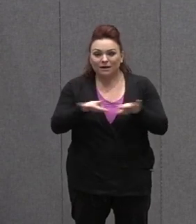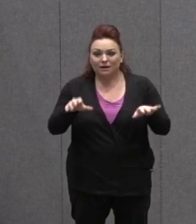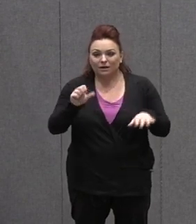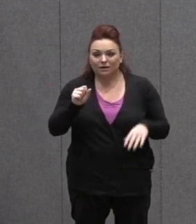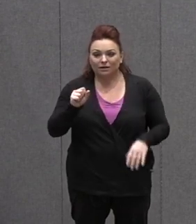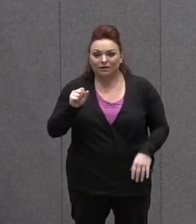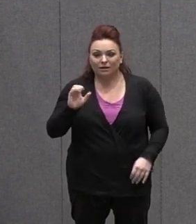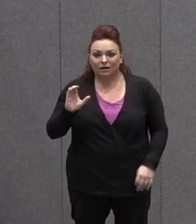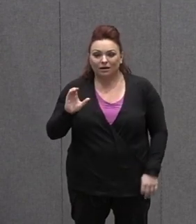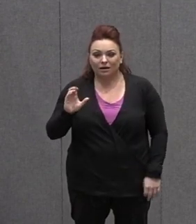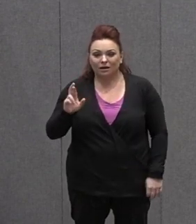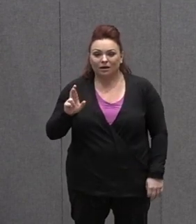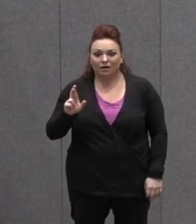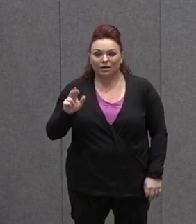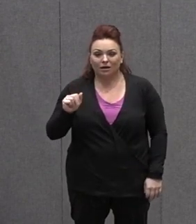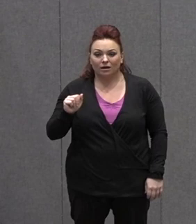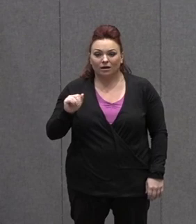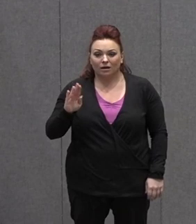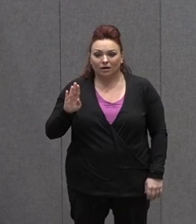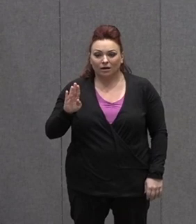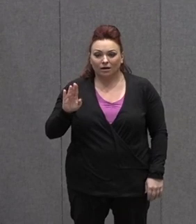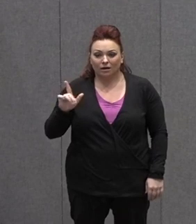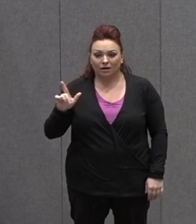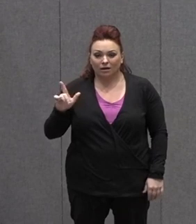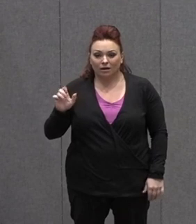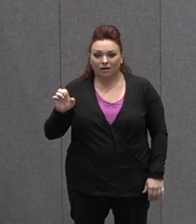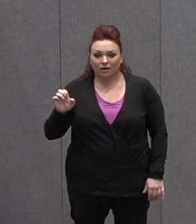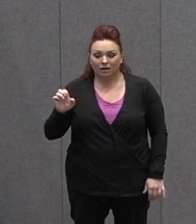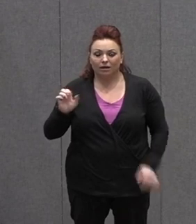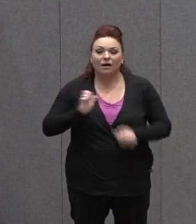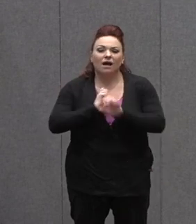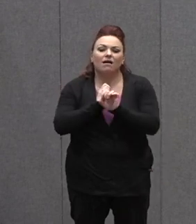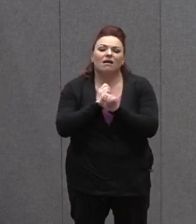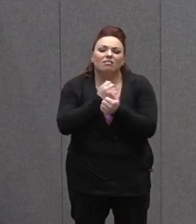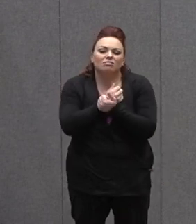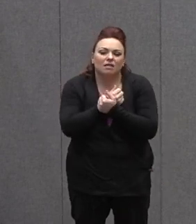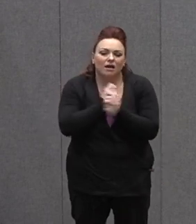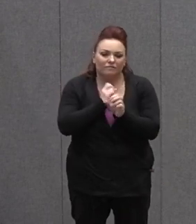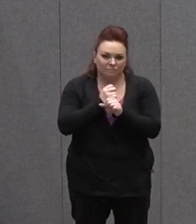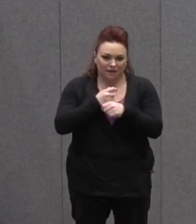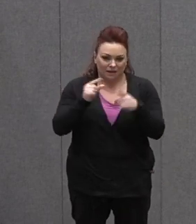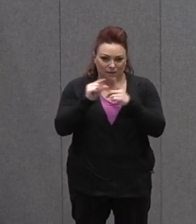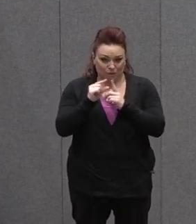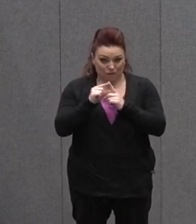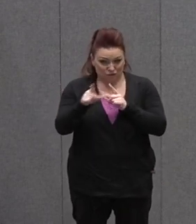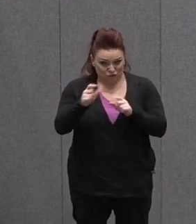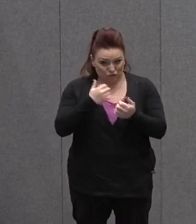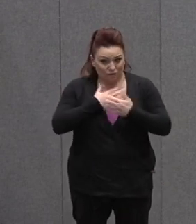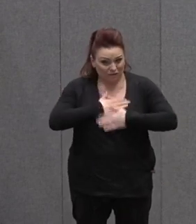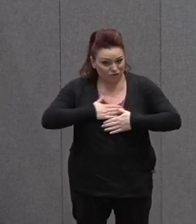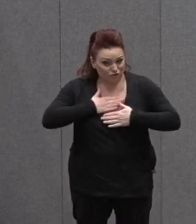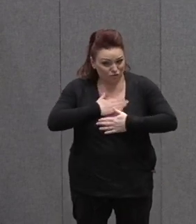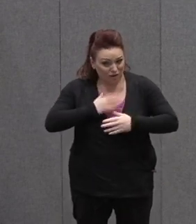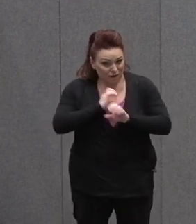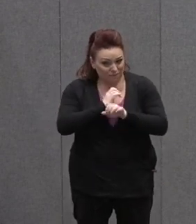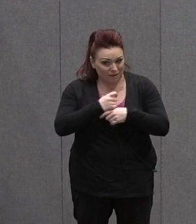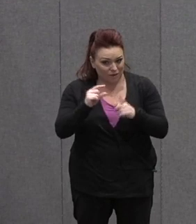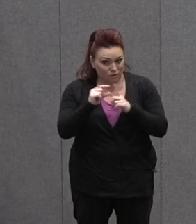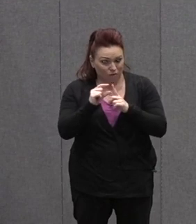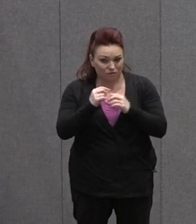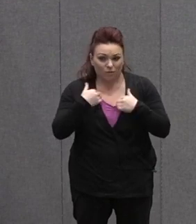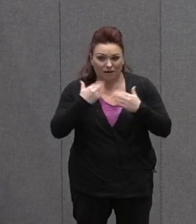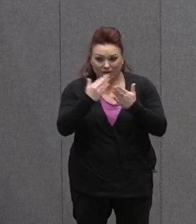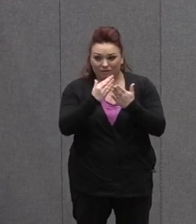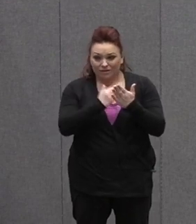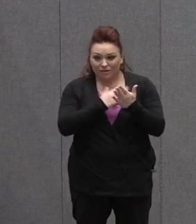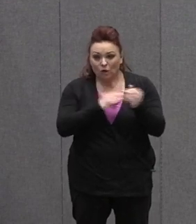called Scrabble. I love making words. Do you like making words? We're going to have a